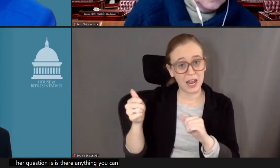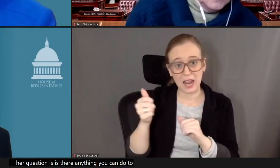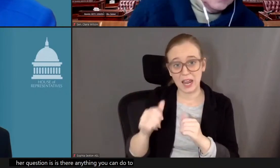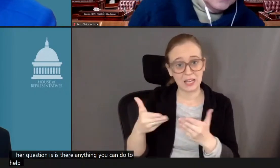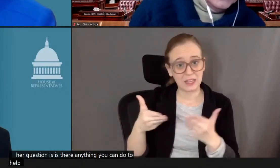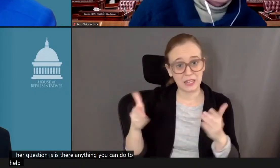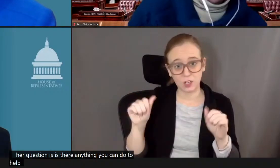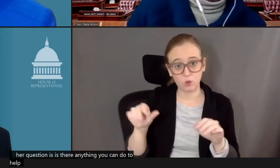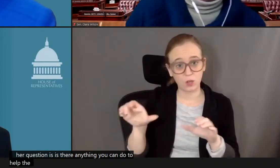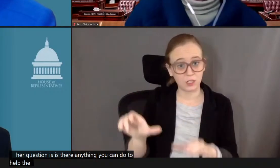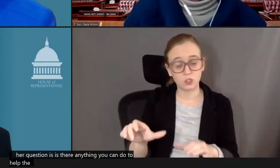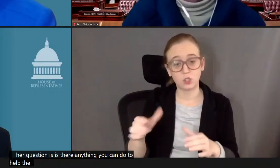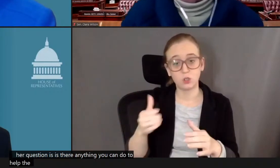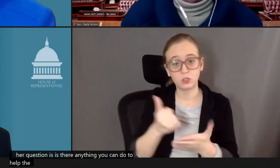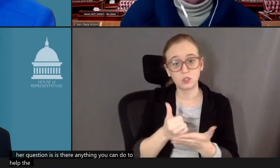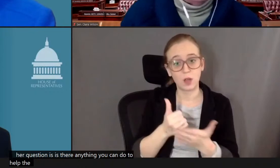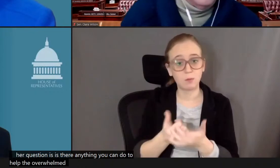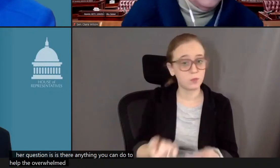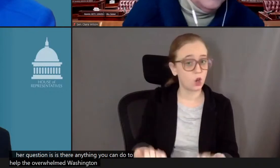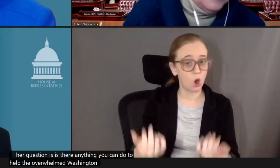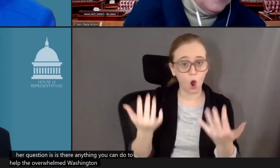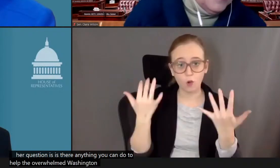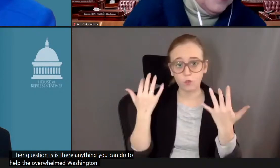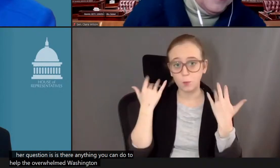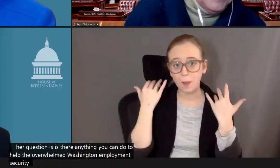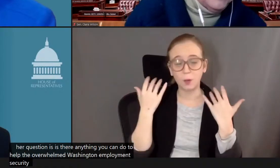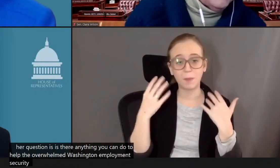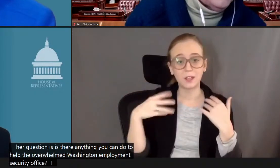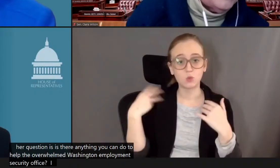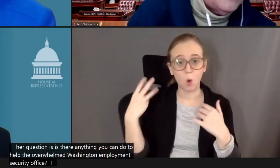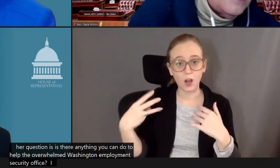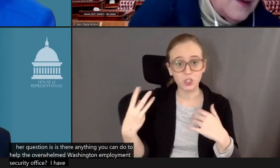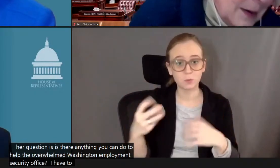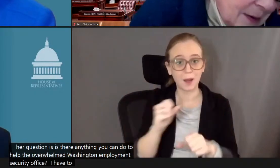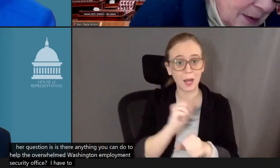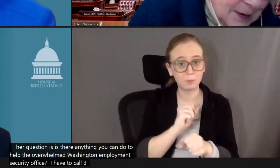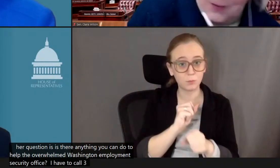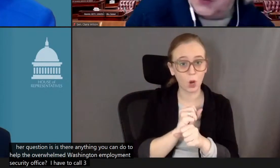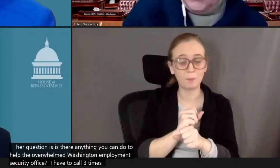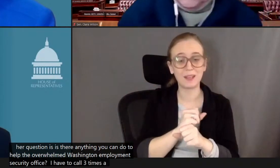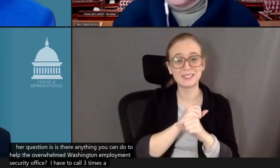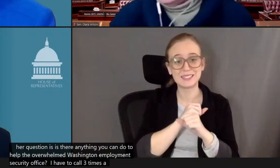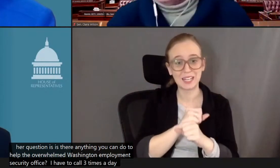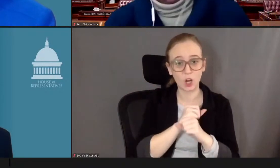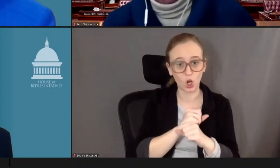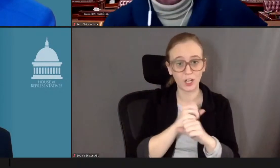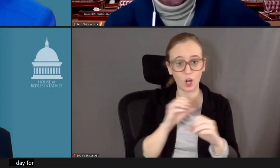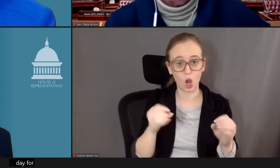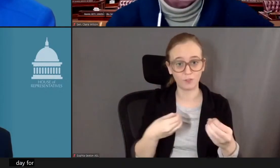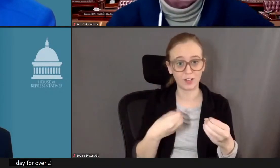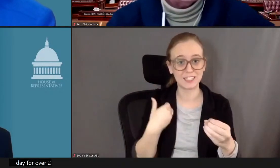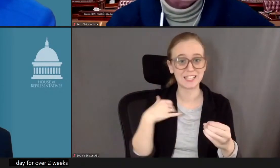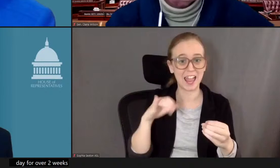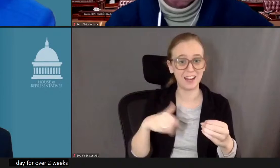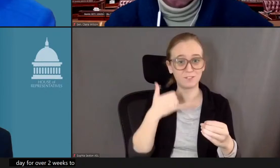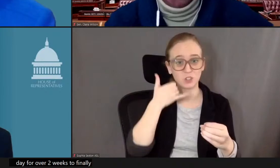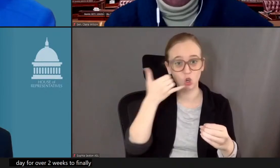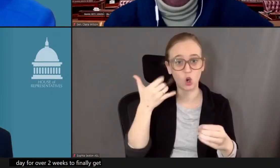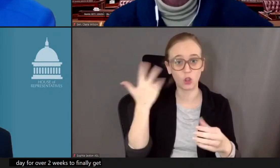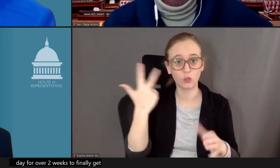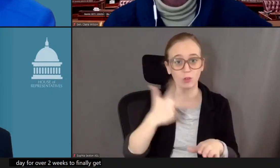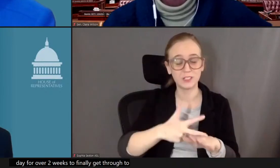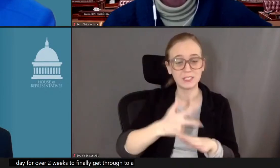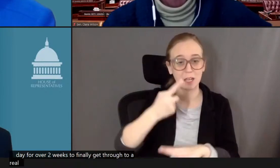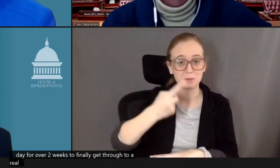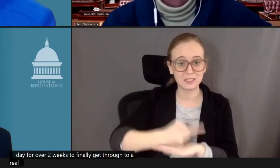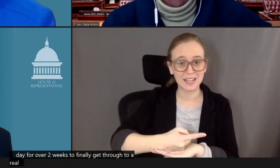Employment Security Office? I have to call 3 times a day, every day, for over 2 weeks to finally get through to a real person. I